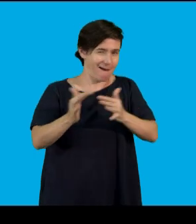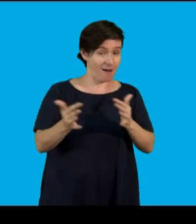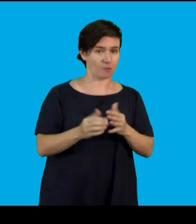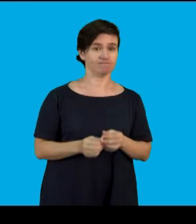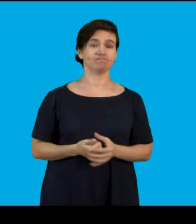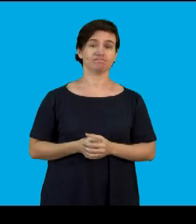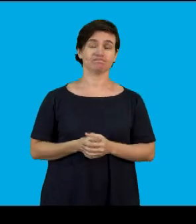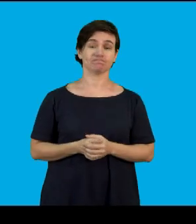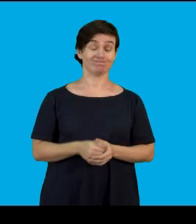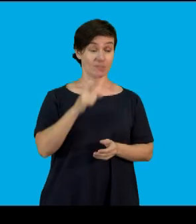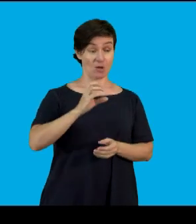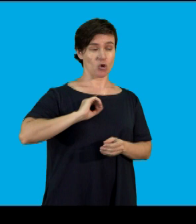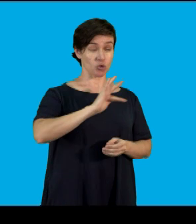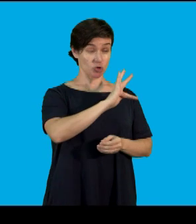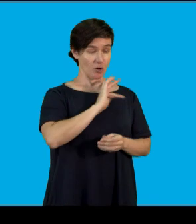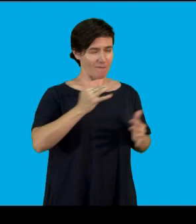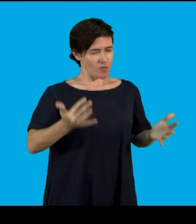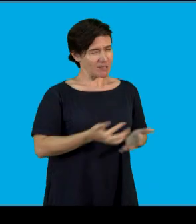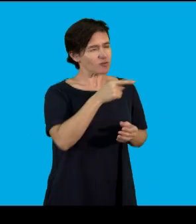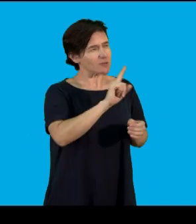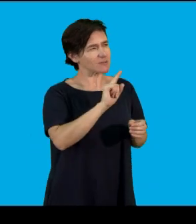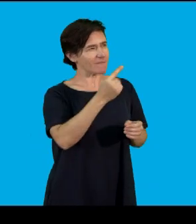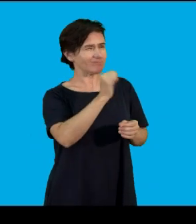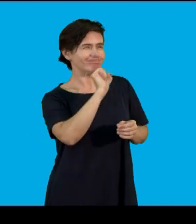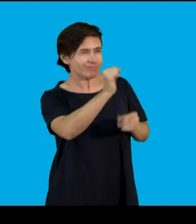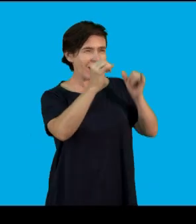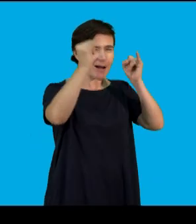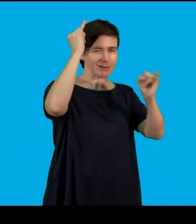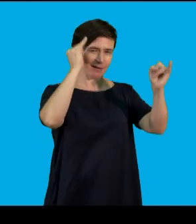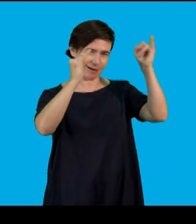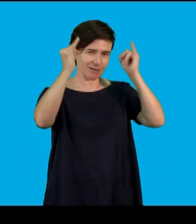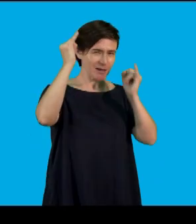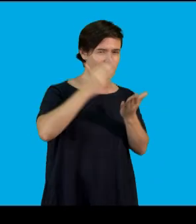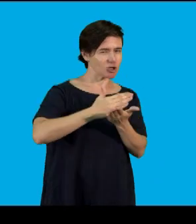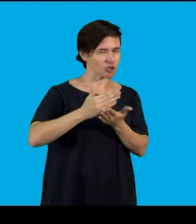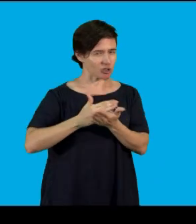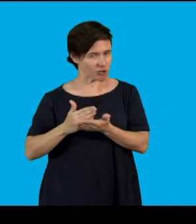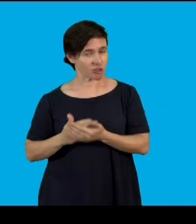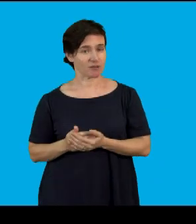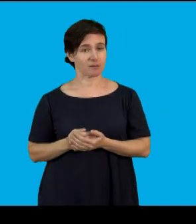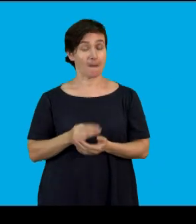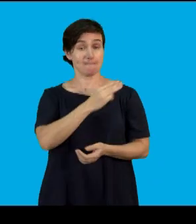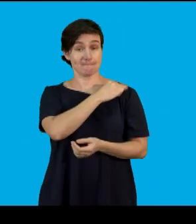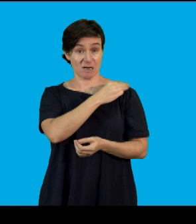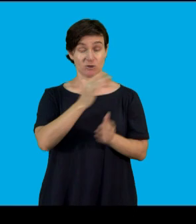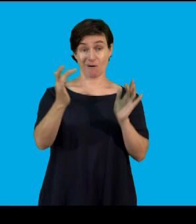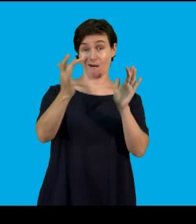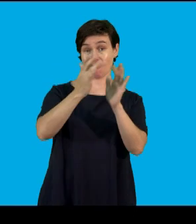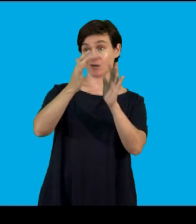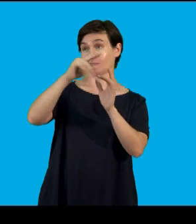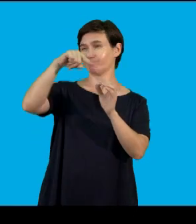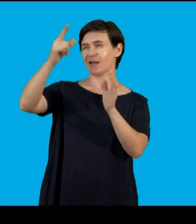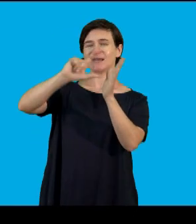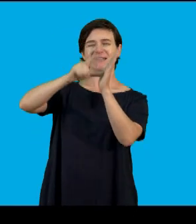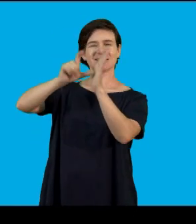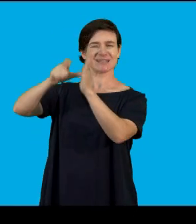techniques. Employees are requested to first generate ideas, then share them with the other group members. The manager also